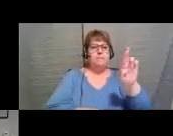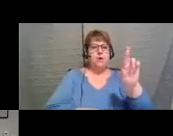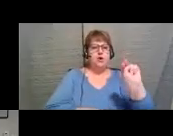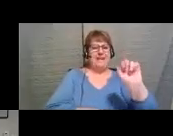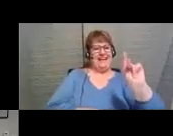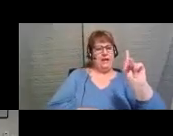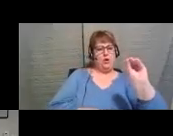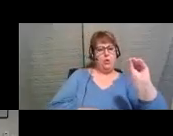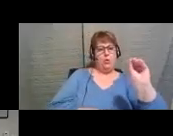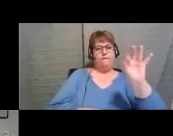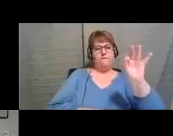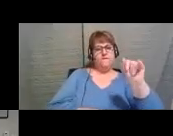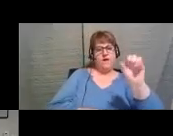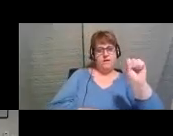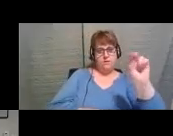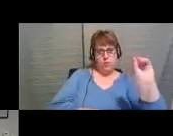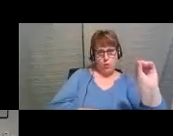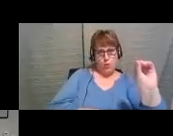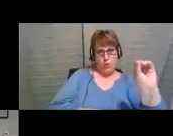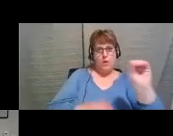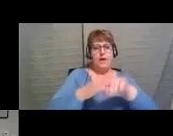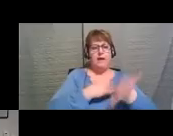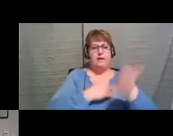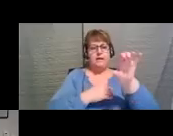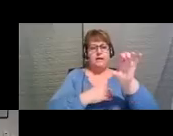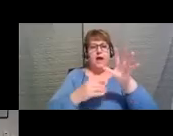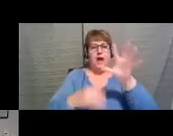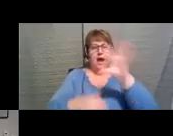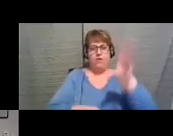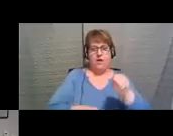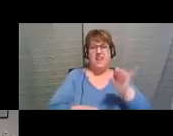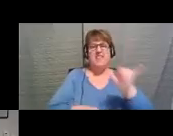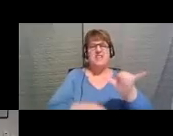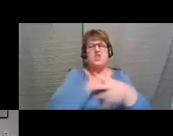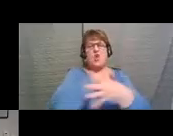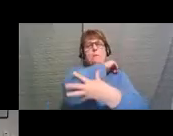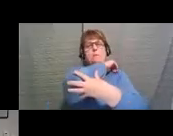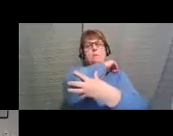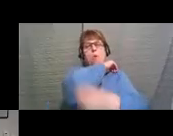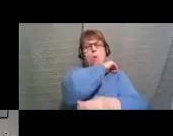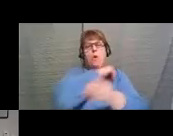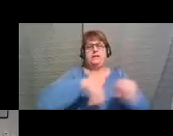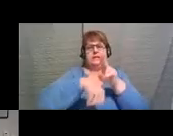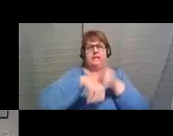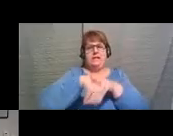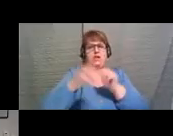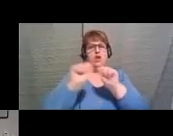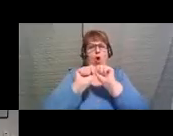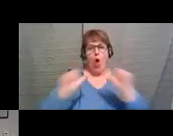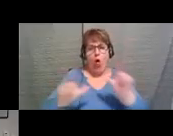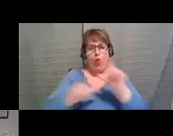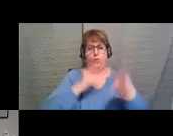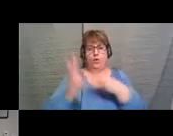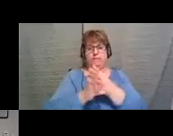why Burkina? Because Burkina Faso is the poorest nation in the entire world. And that's